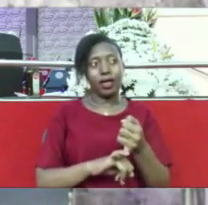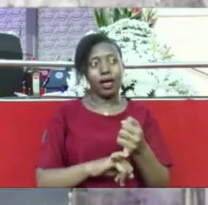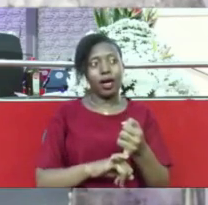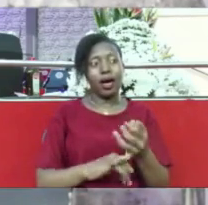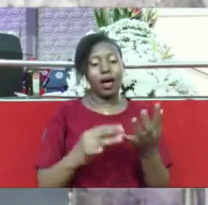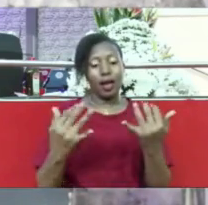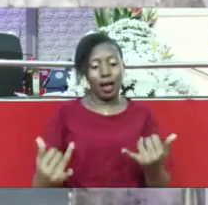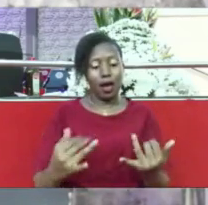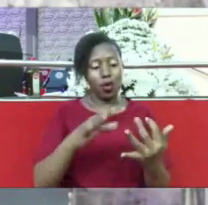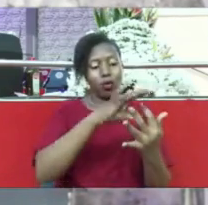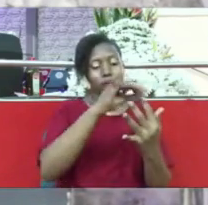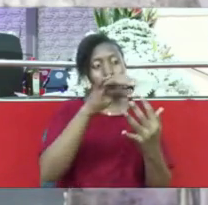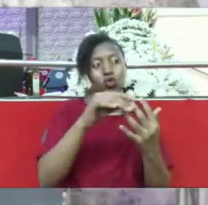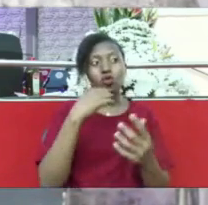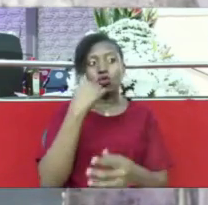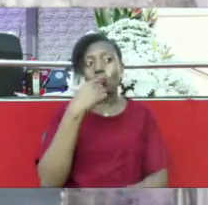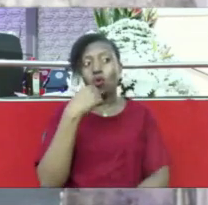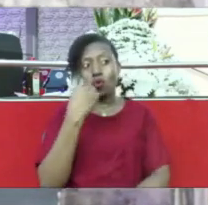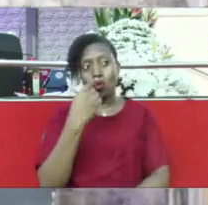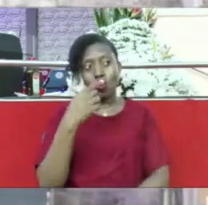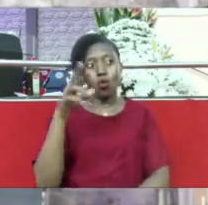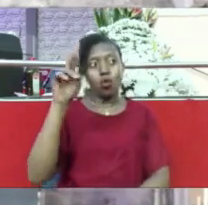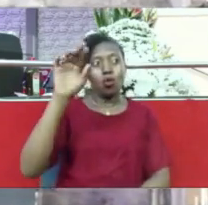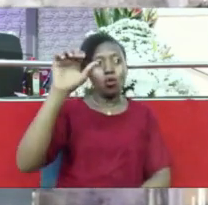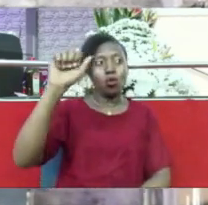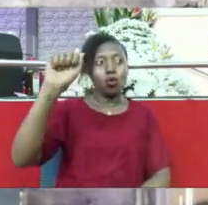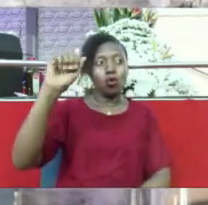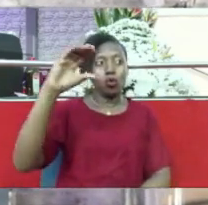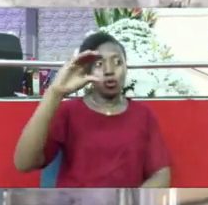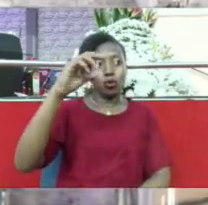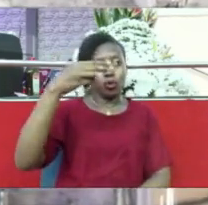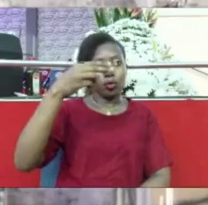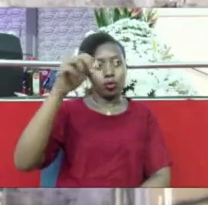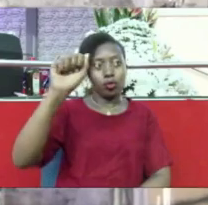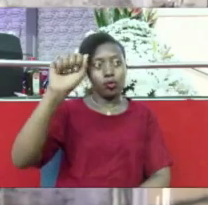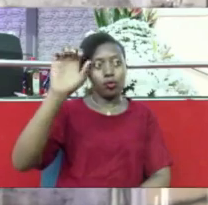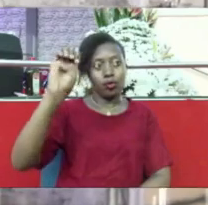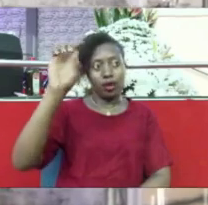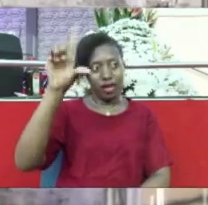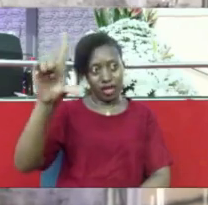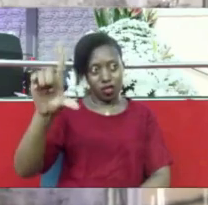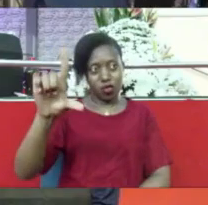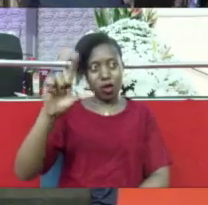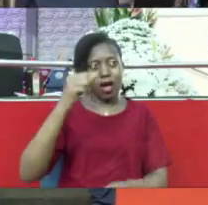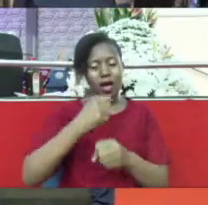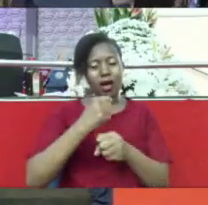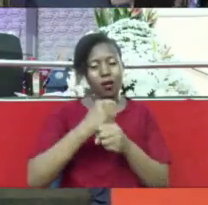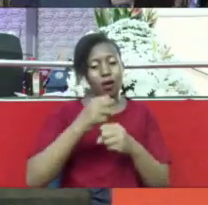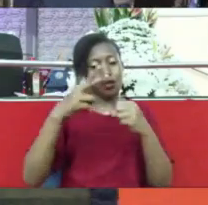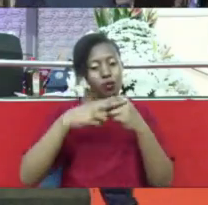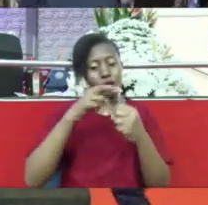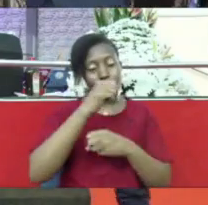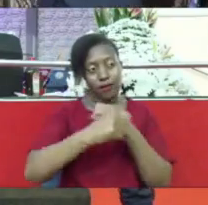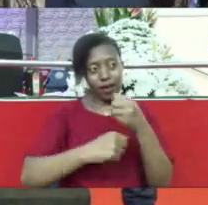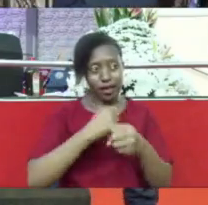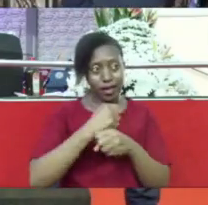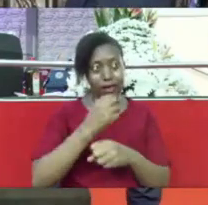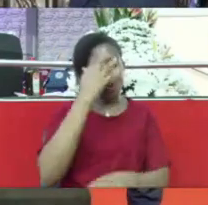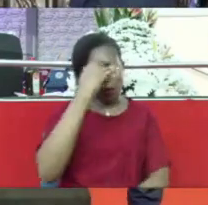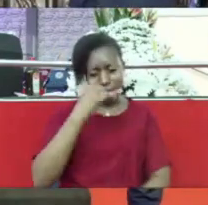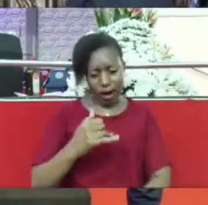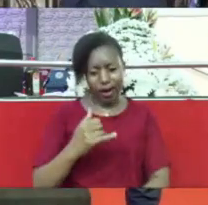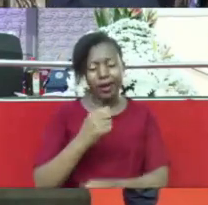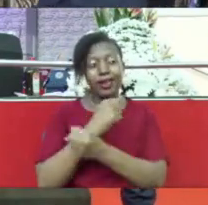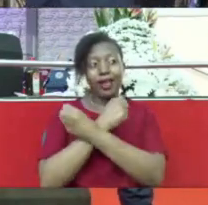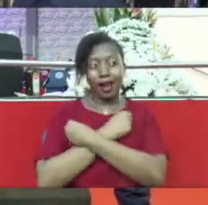akachagua Rachel. He worked for 7 years. Akafanya kazi kwa miaka 7. Because he loved Rachel so much. Kwa